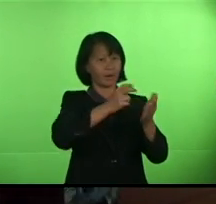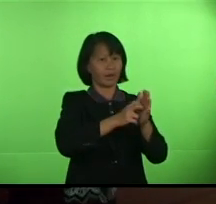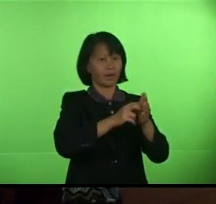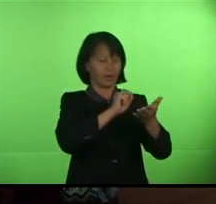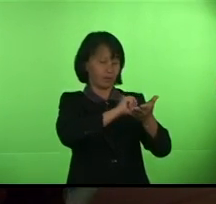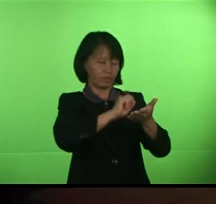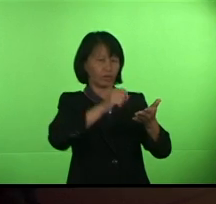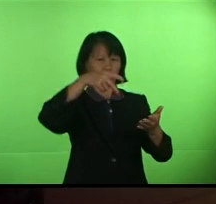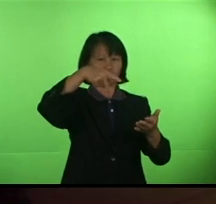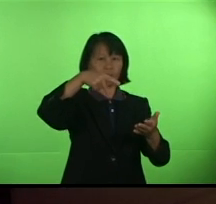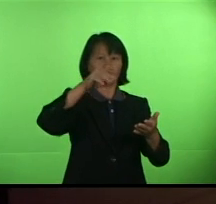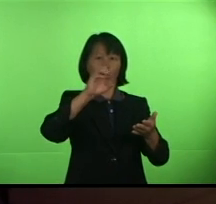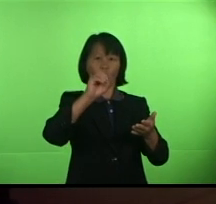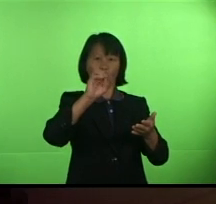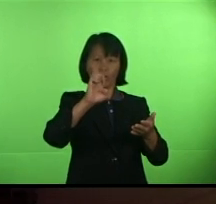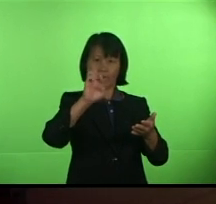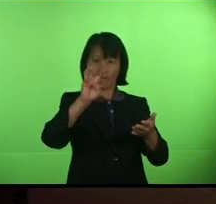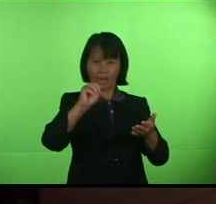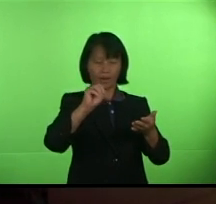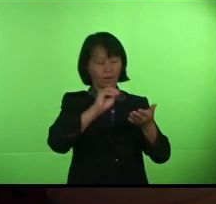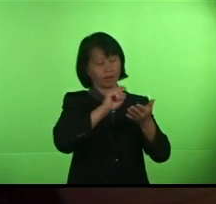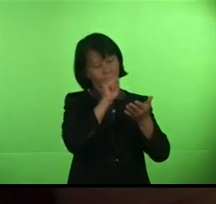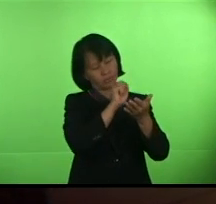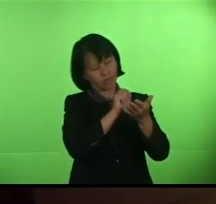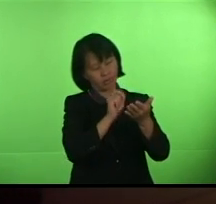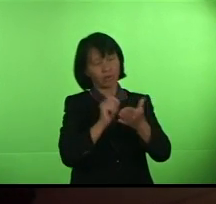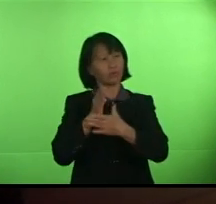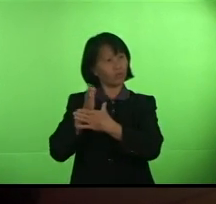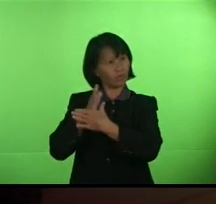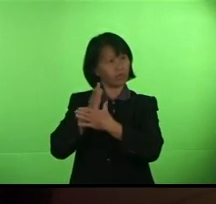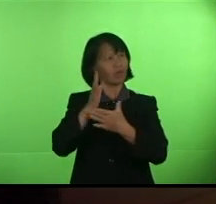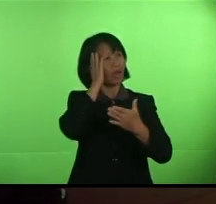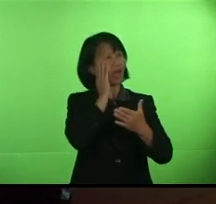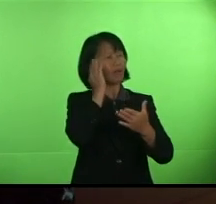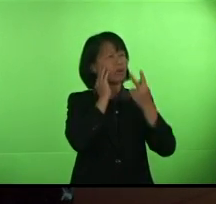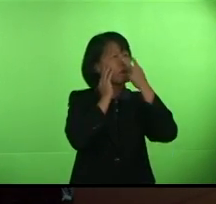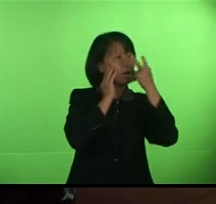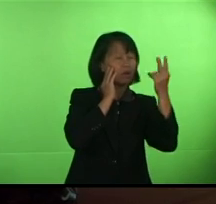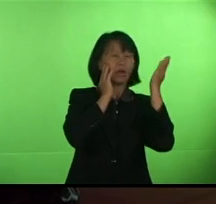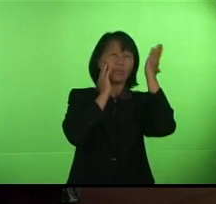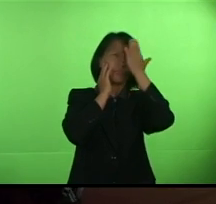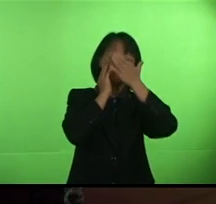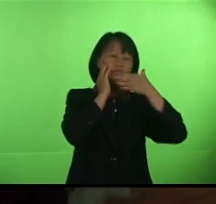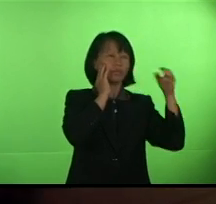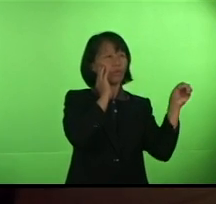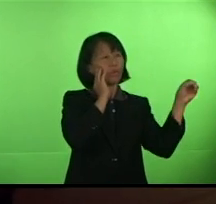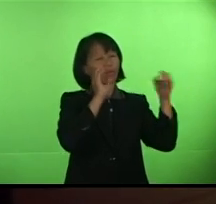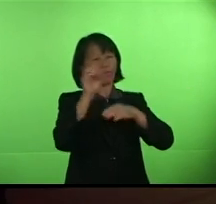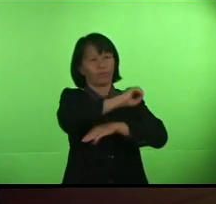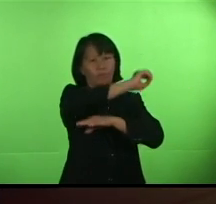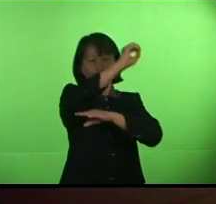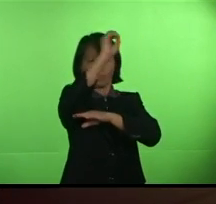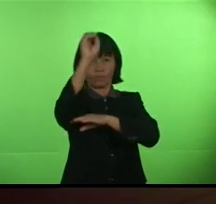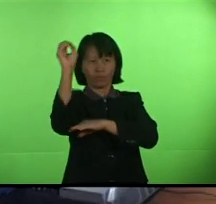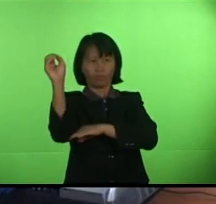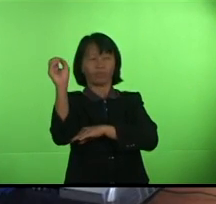meaning. So he decides to write a poem to share his experience watching the beautiful sunrise to